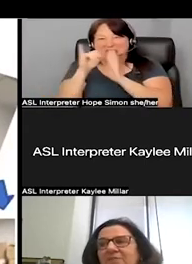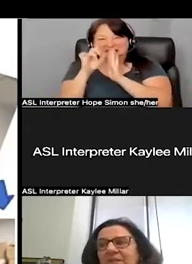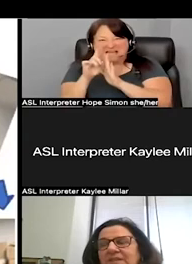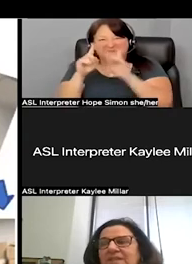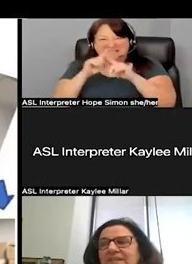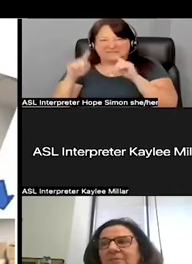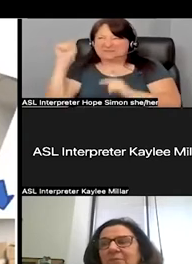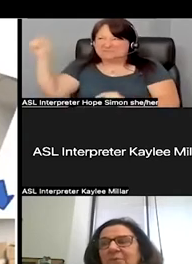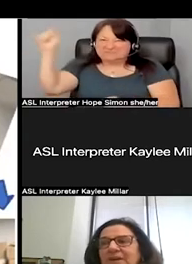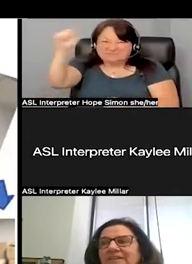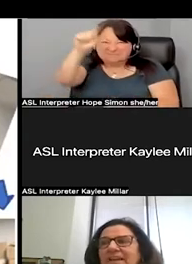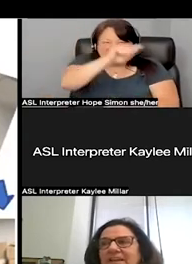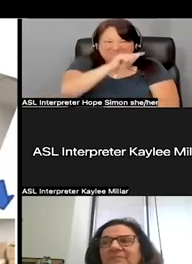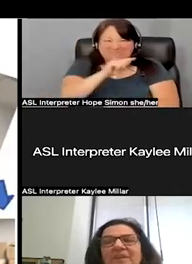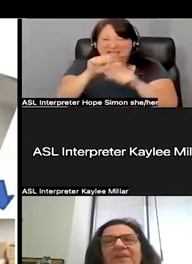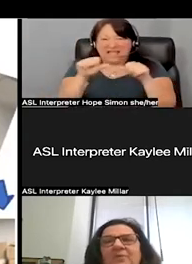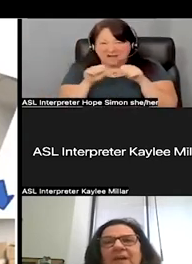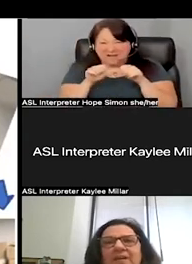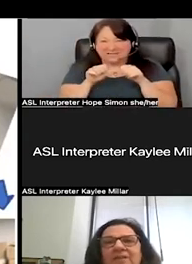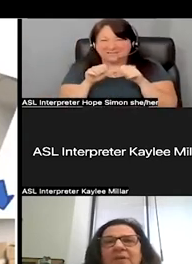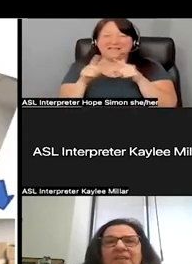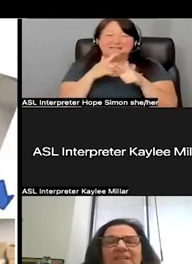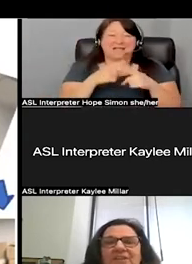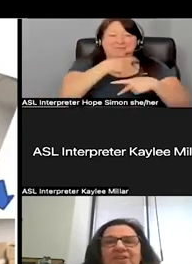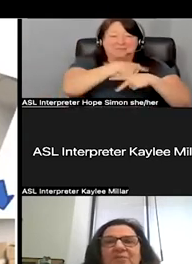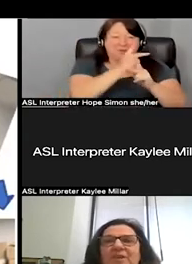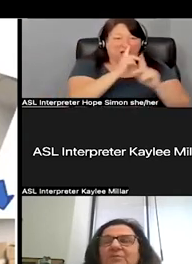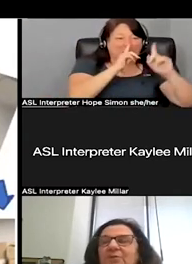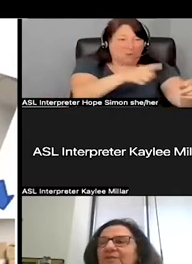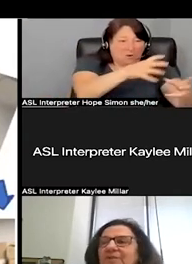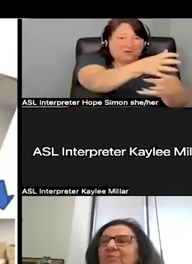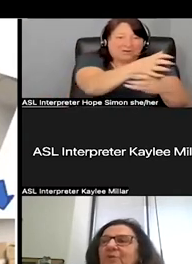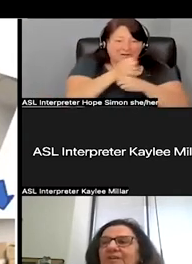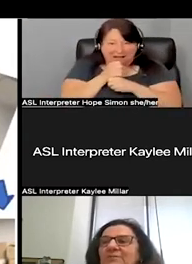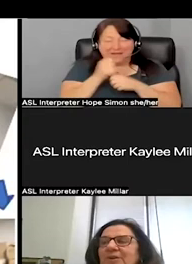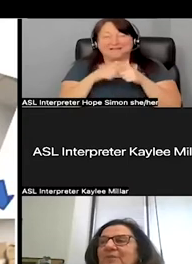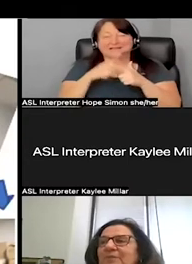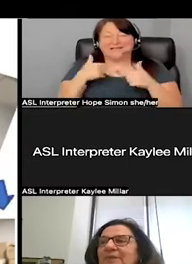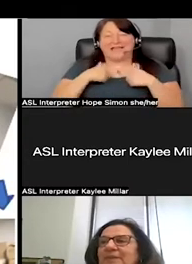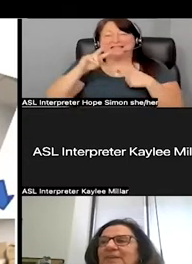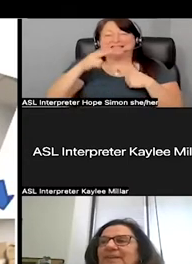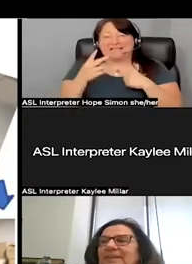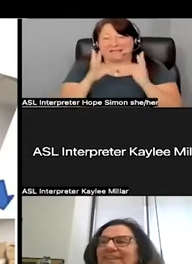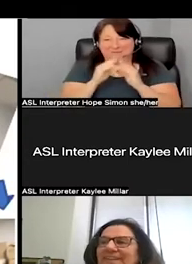And once the products came, we had another meeting and shared with employees what the products were.